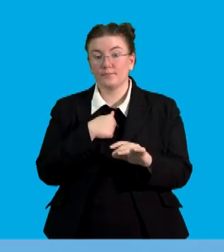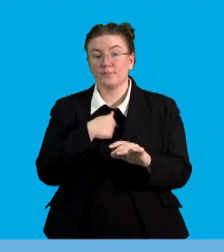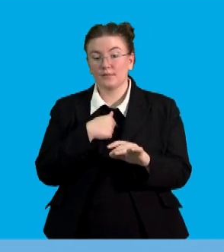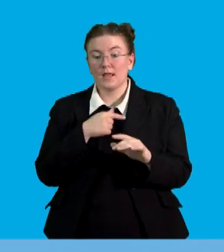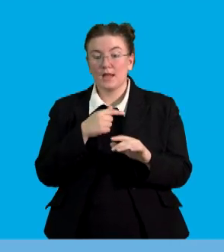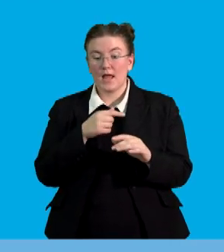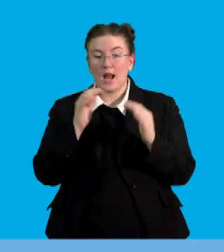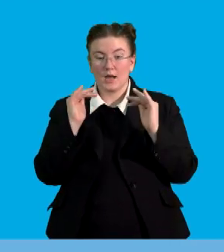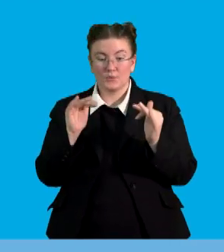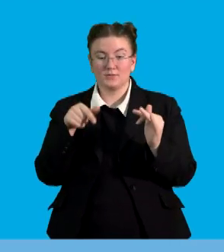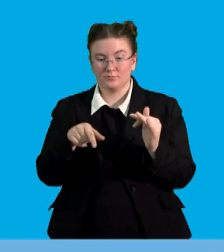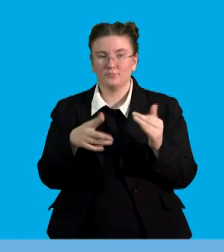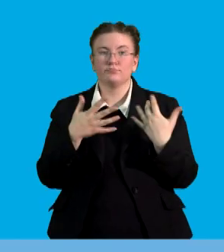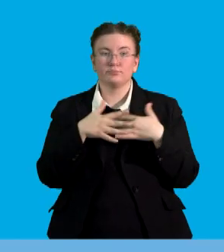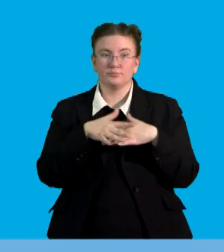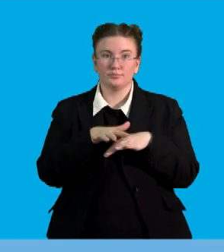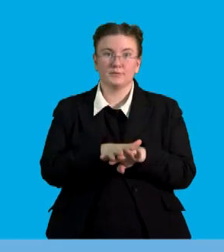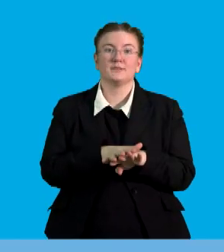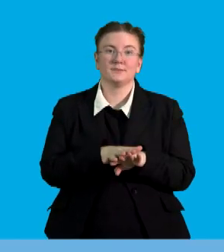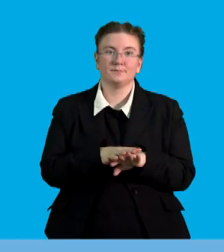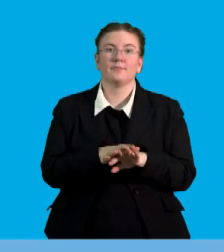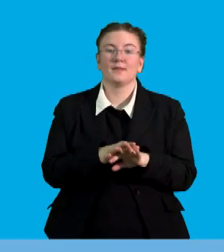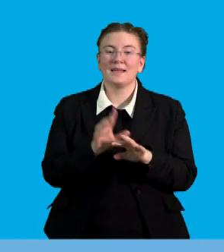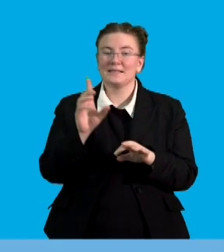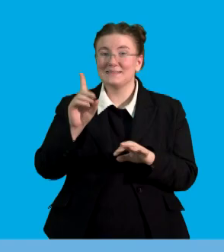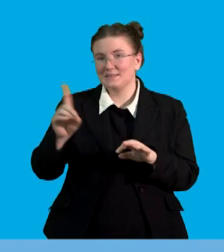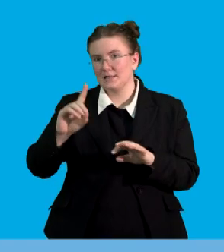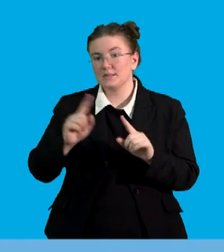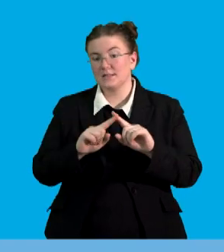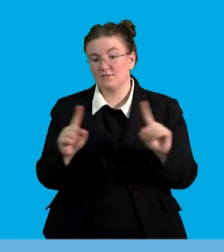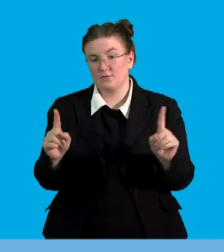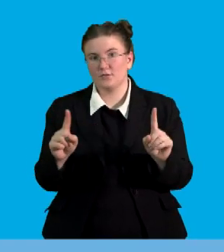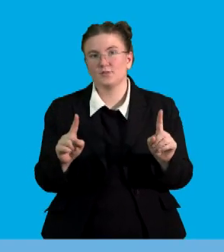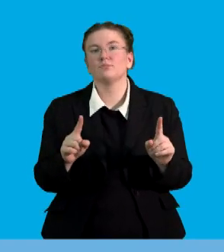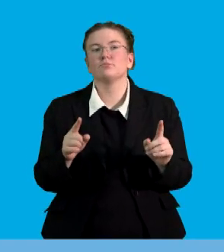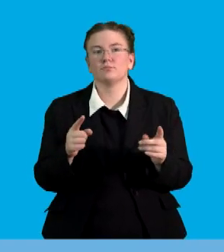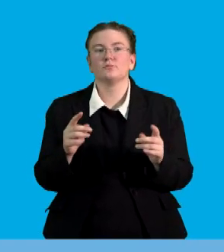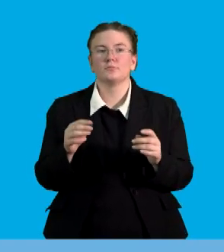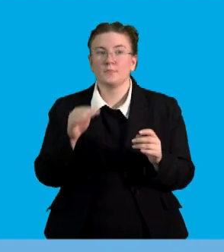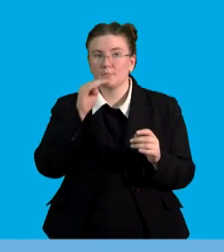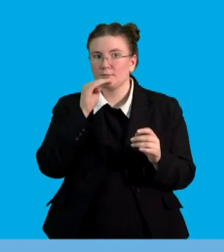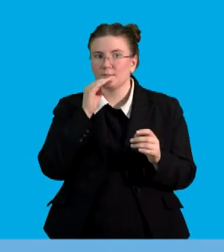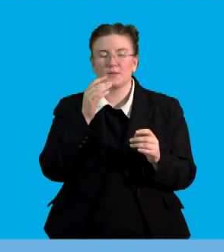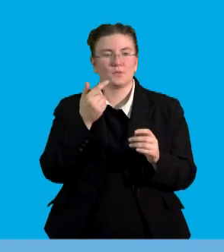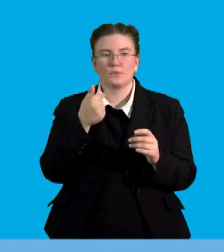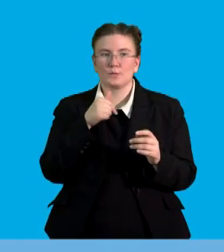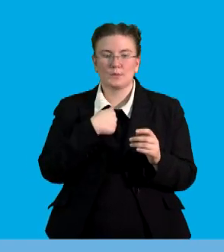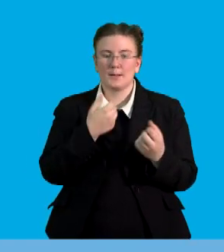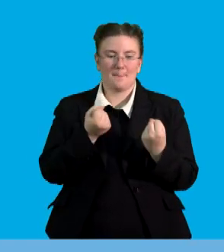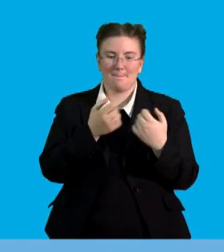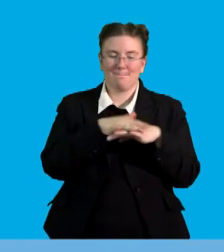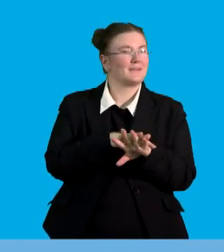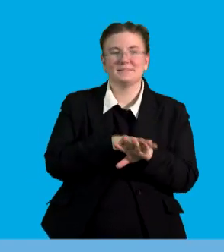different liquids and each of those different liquids have different densities, they will be immiscible. So what do we mean